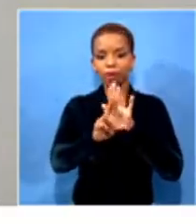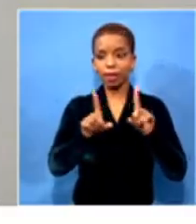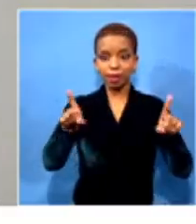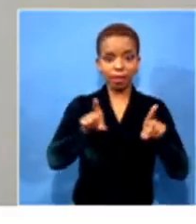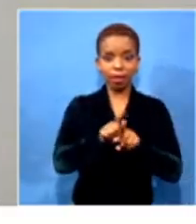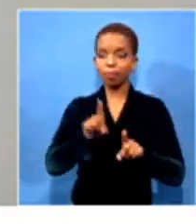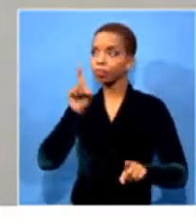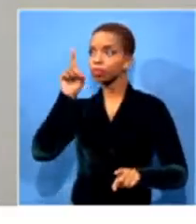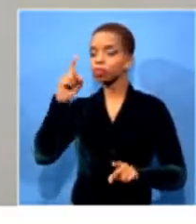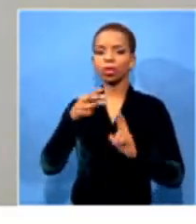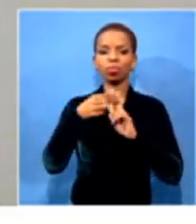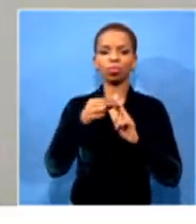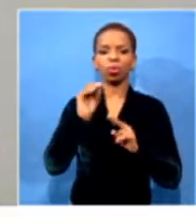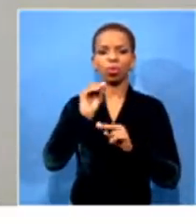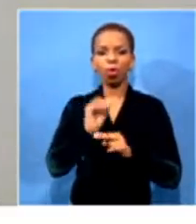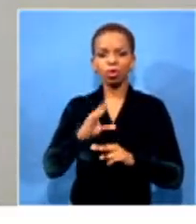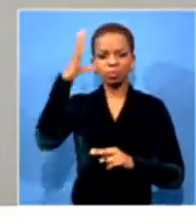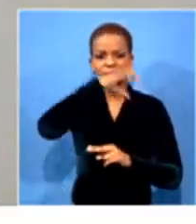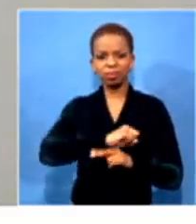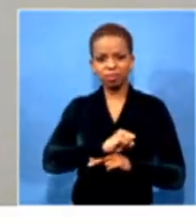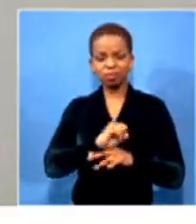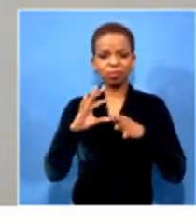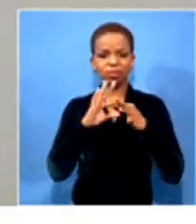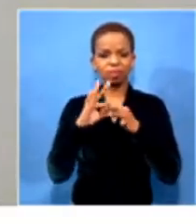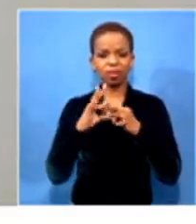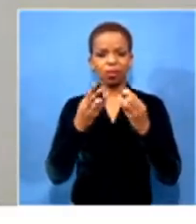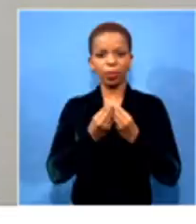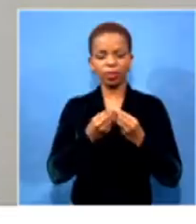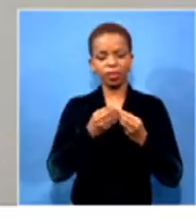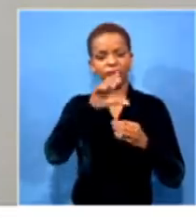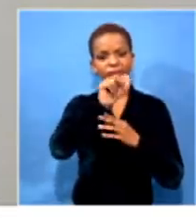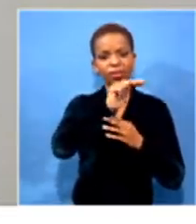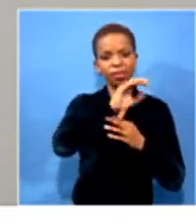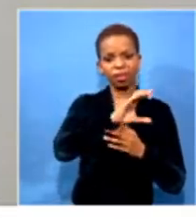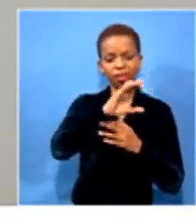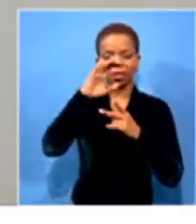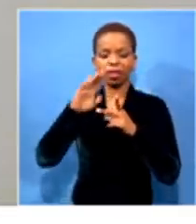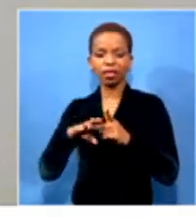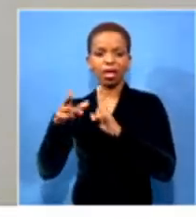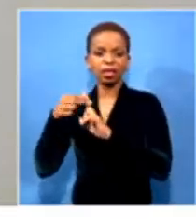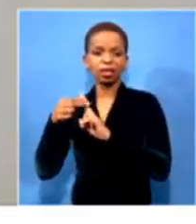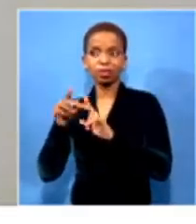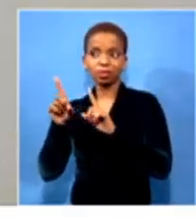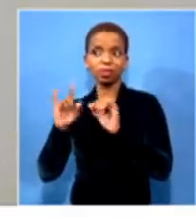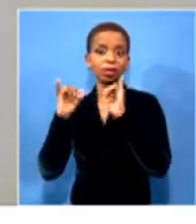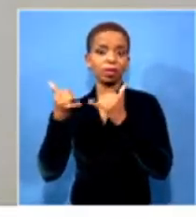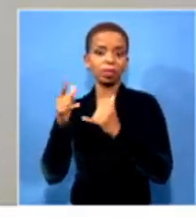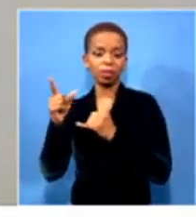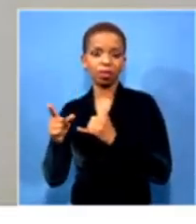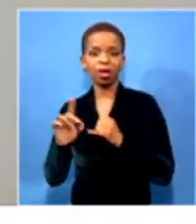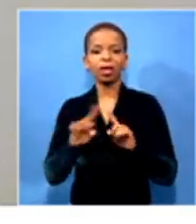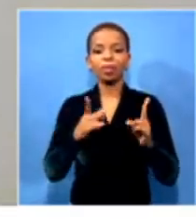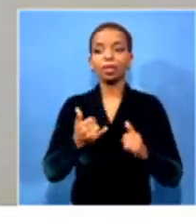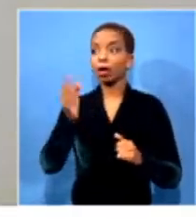awkward relationship with the ruling party and the government, which means that whether the unions are the best people to actually challenge the state when things of this